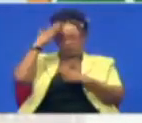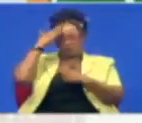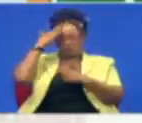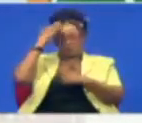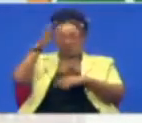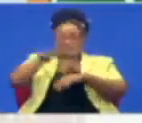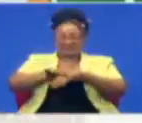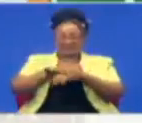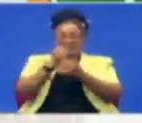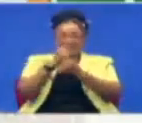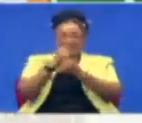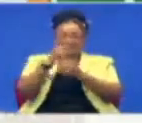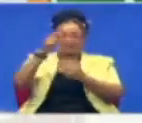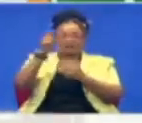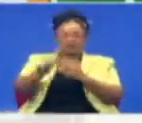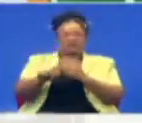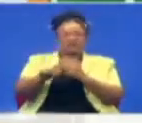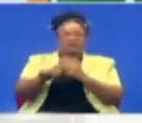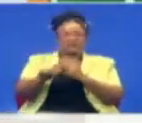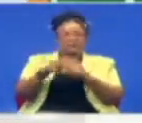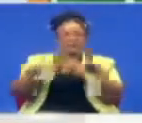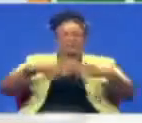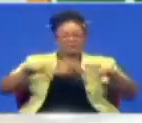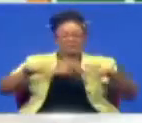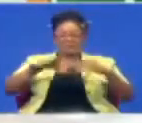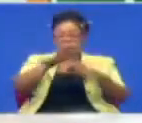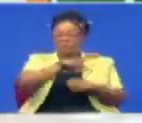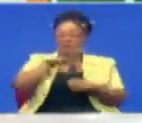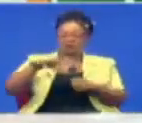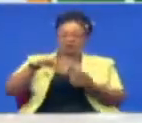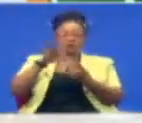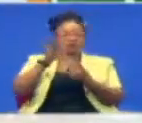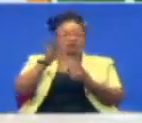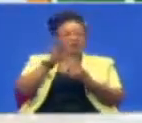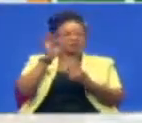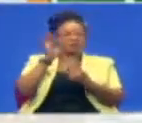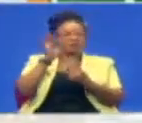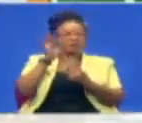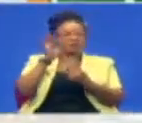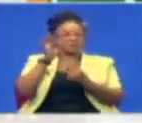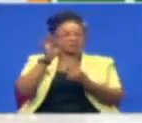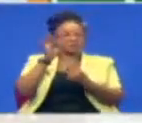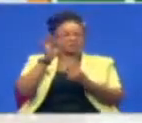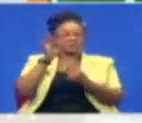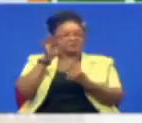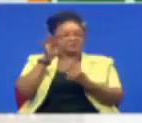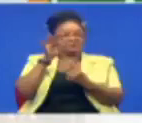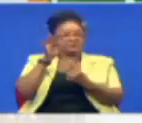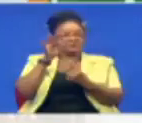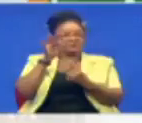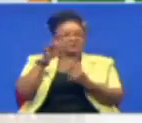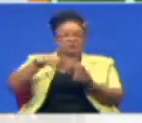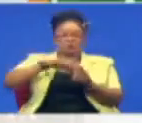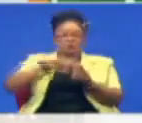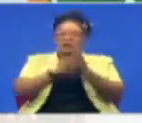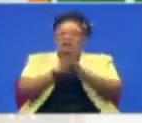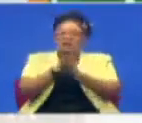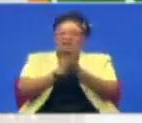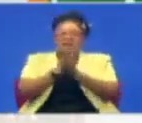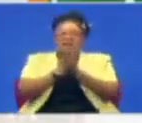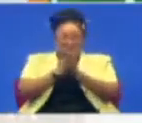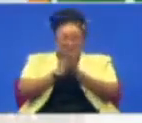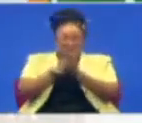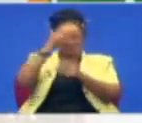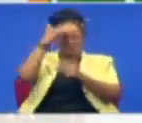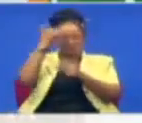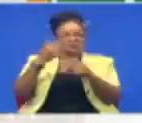And when we looked at the people this commission chose to come to that court, we were excited because there are